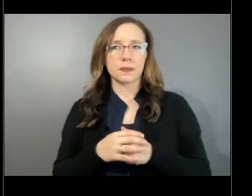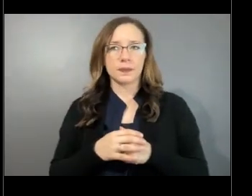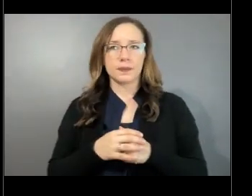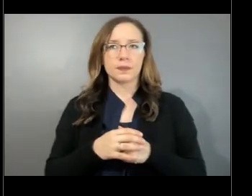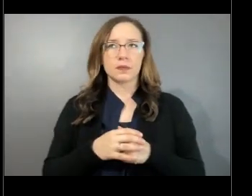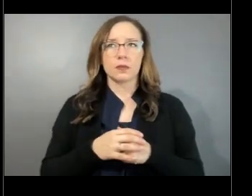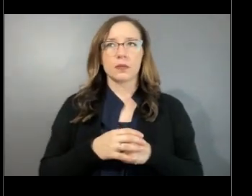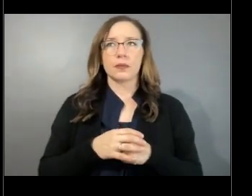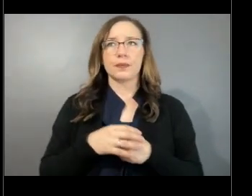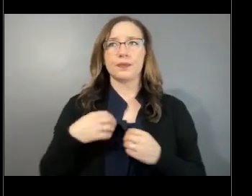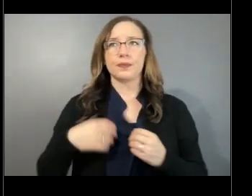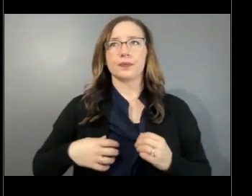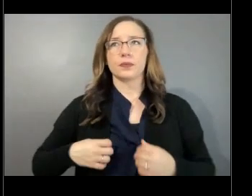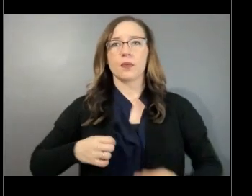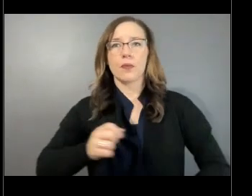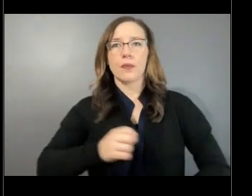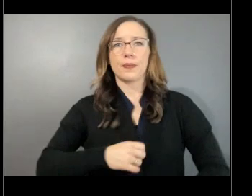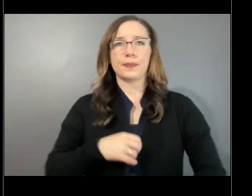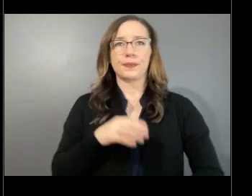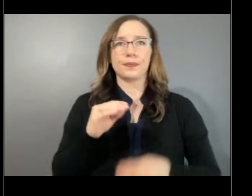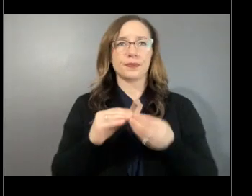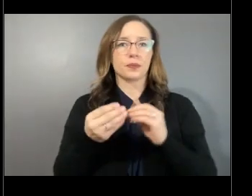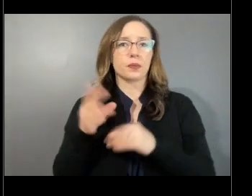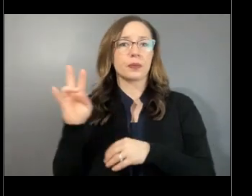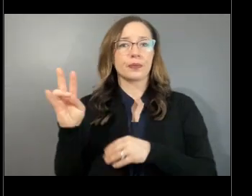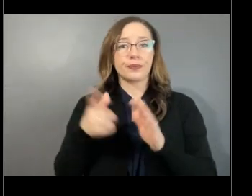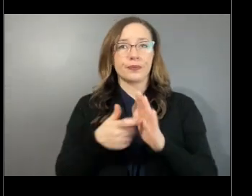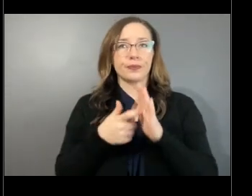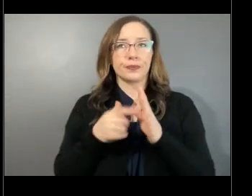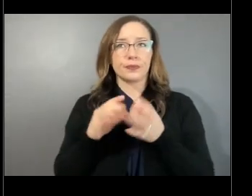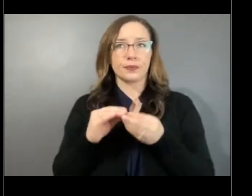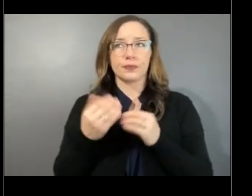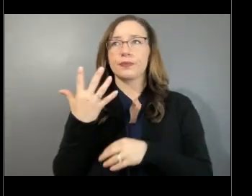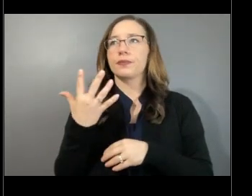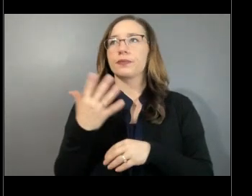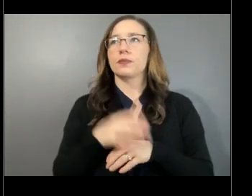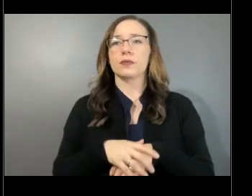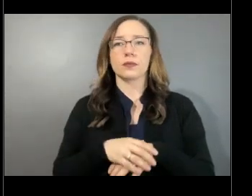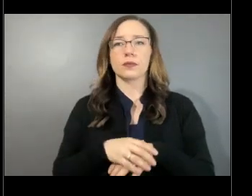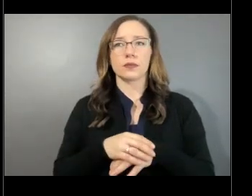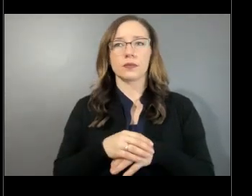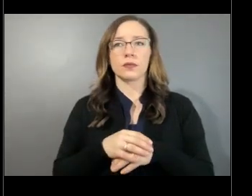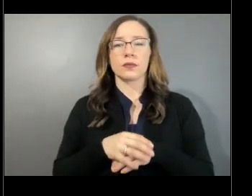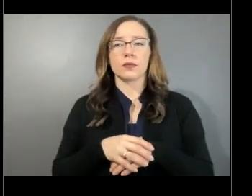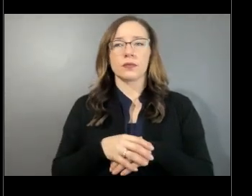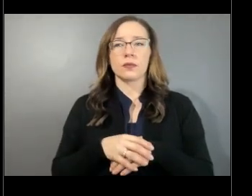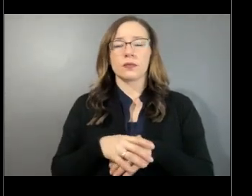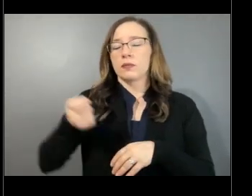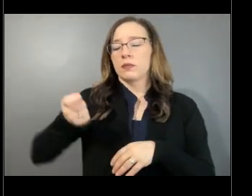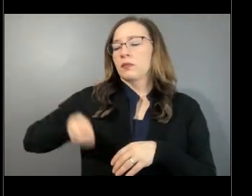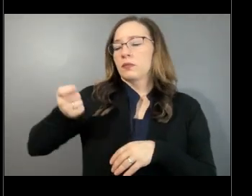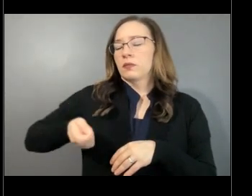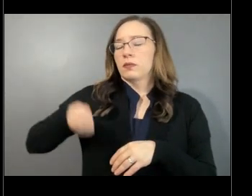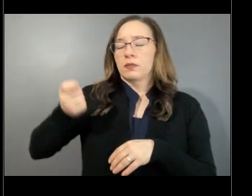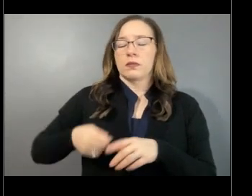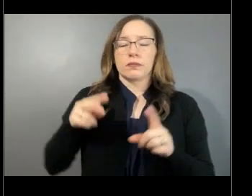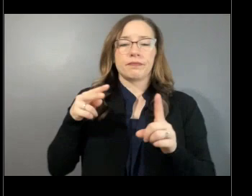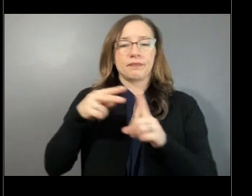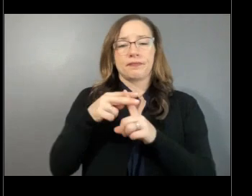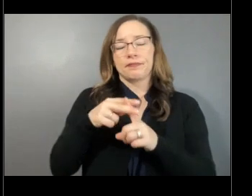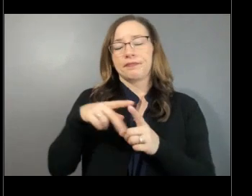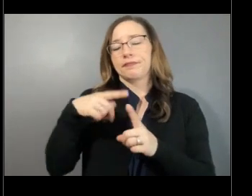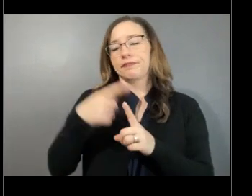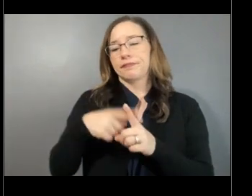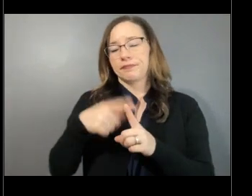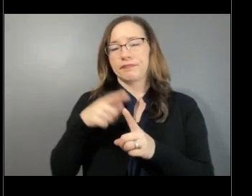Moving right along, topic 7, requirement 5. Light switches, electrical outlets,